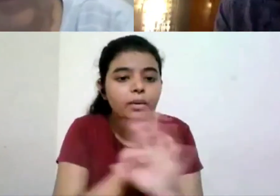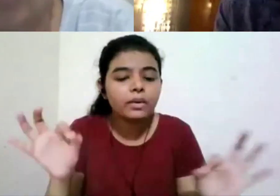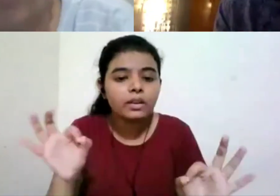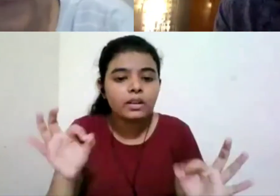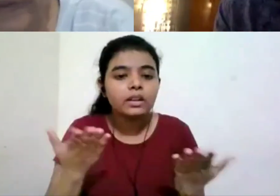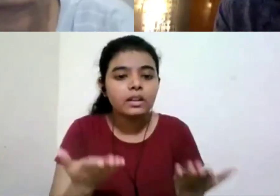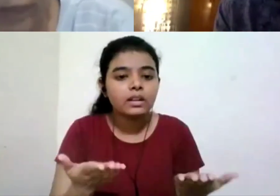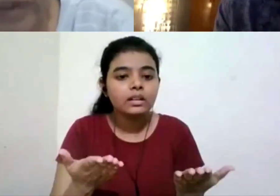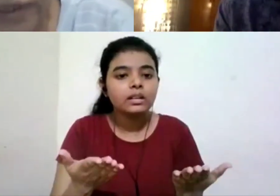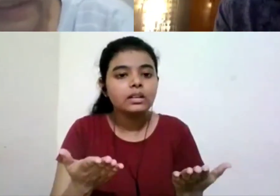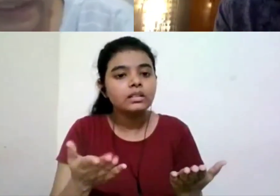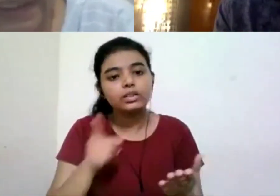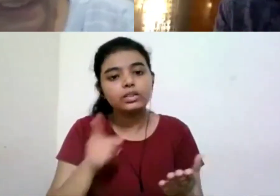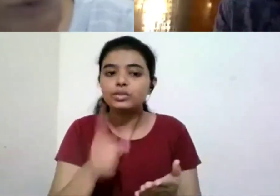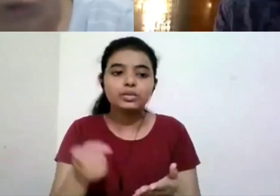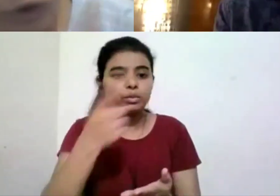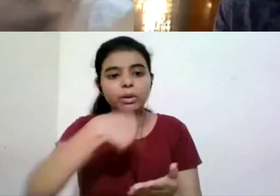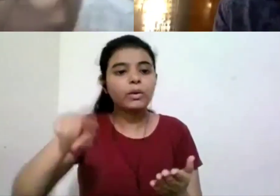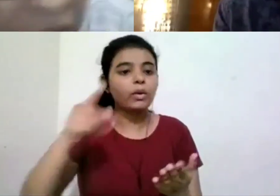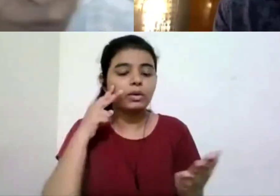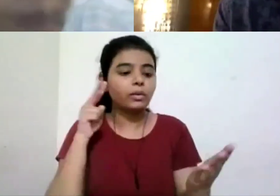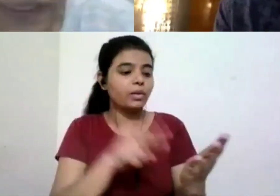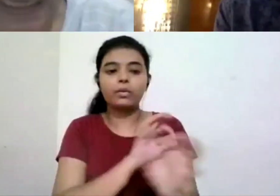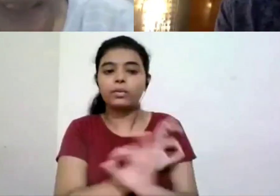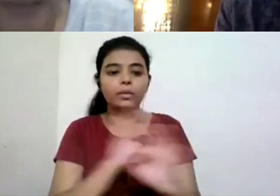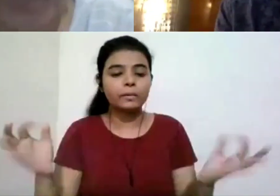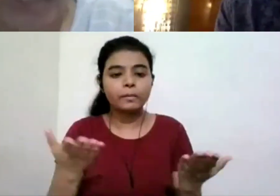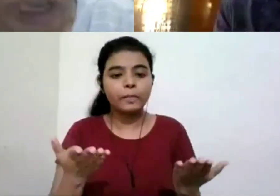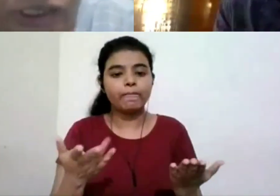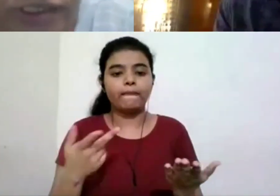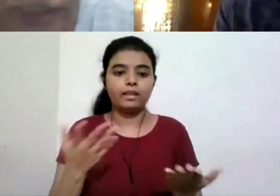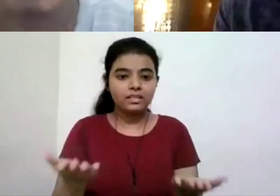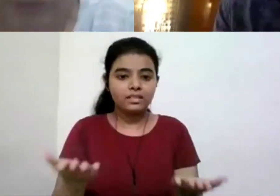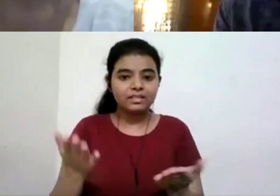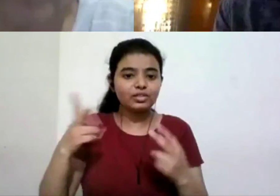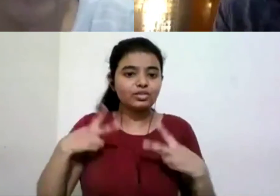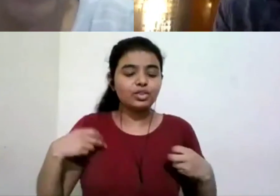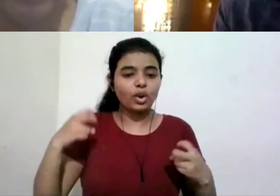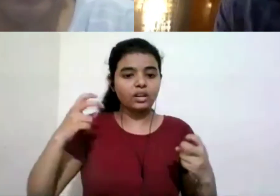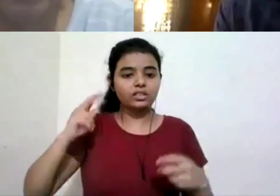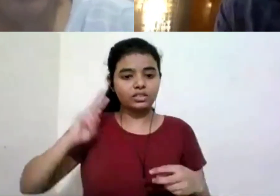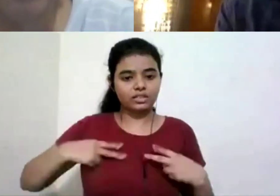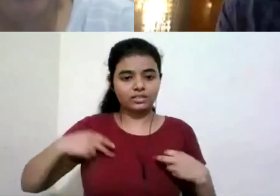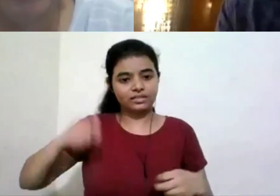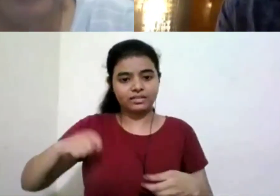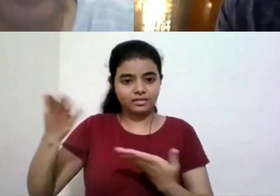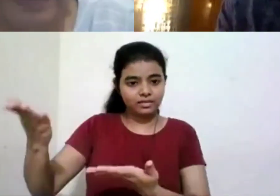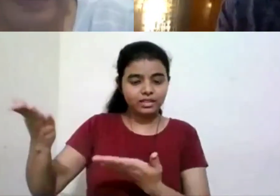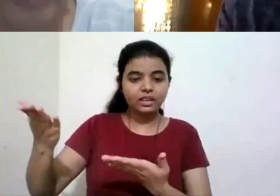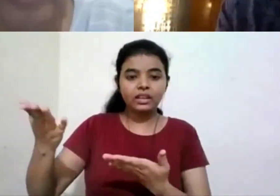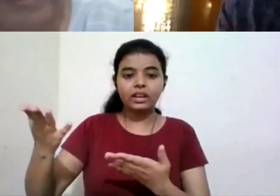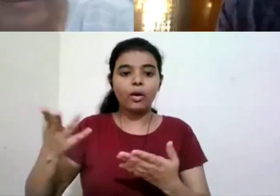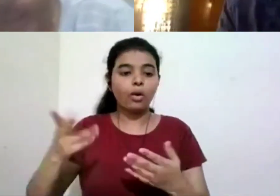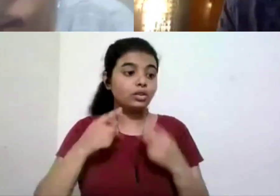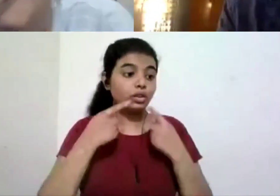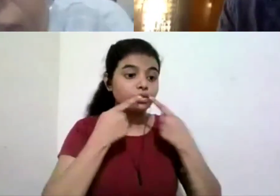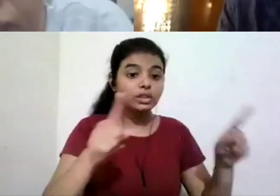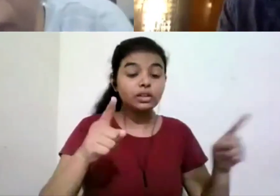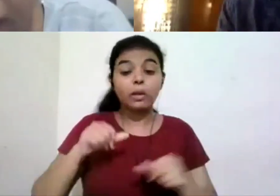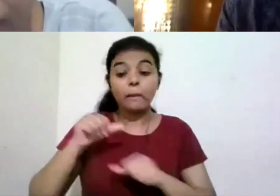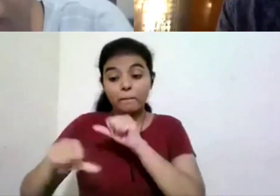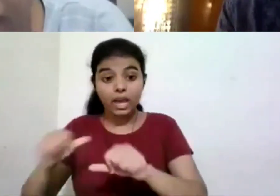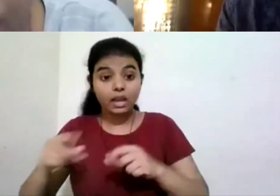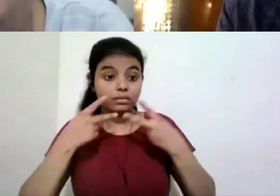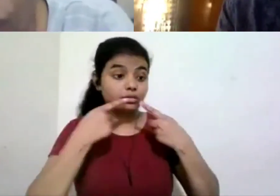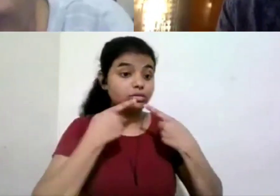not even opened it because you could not have, see, they are judges. They know that between a convention and a declaration, the convention is